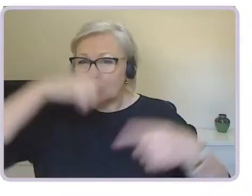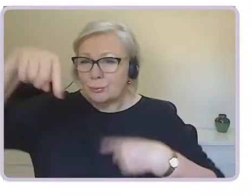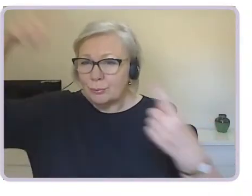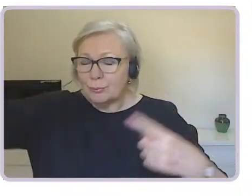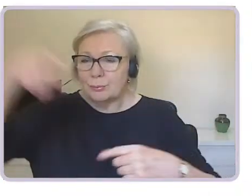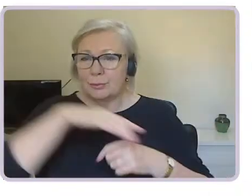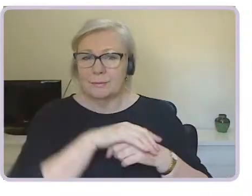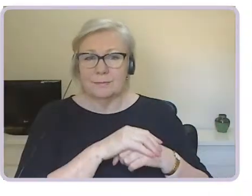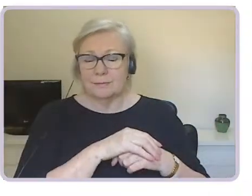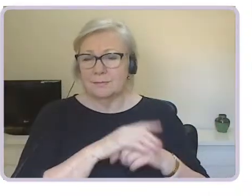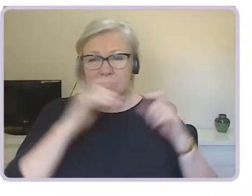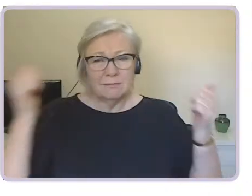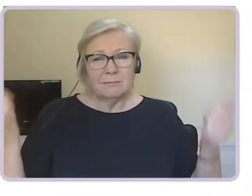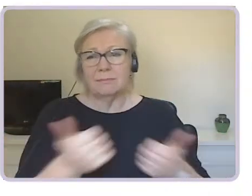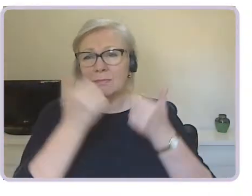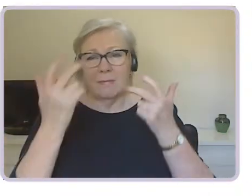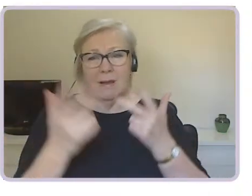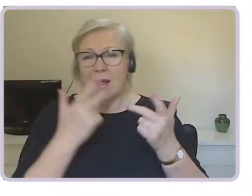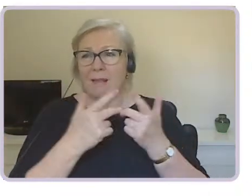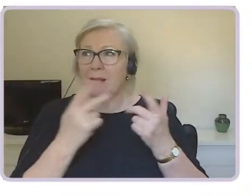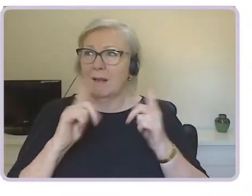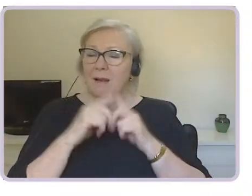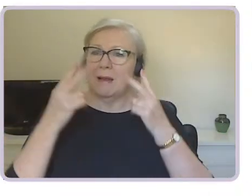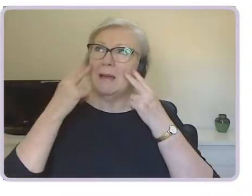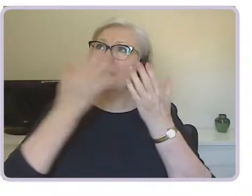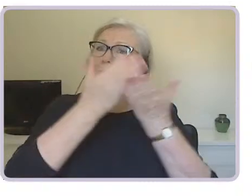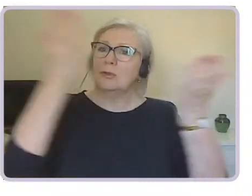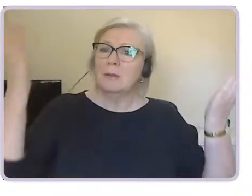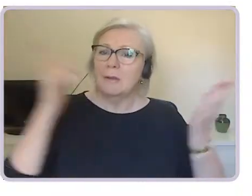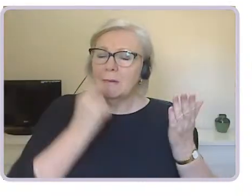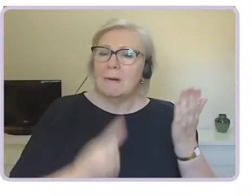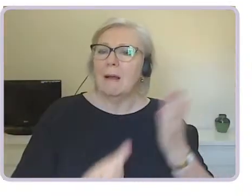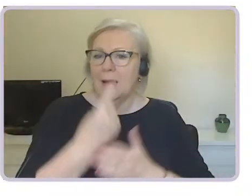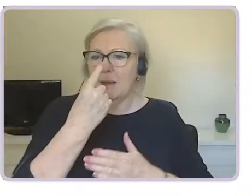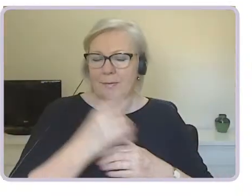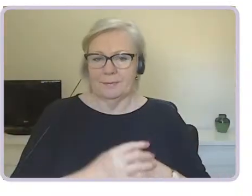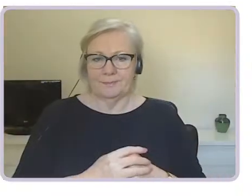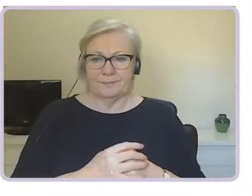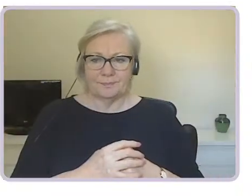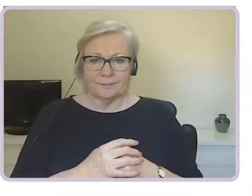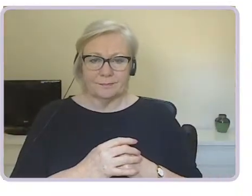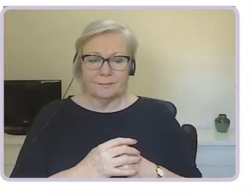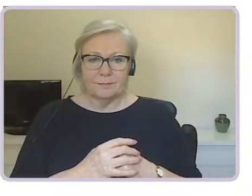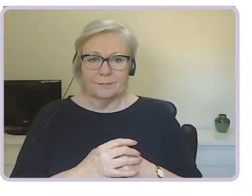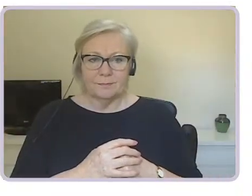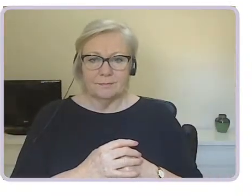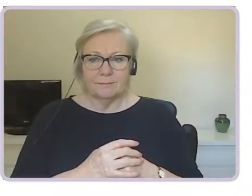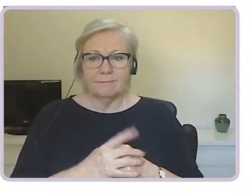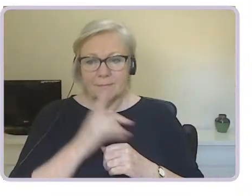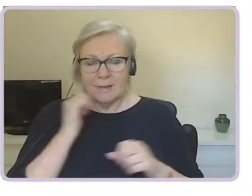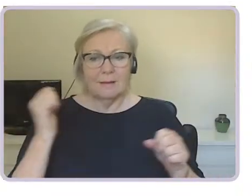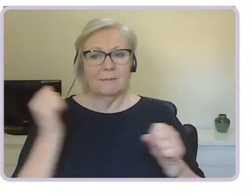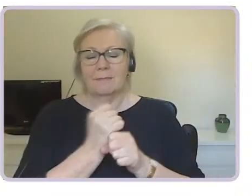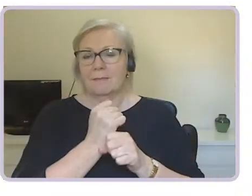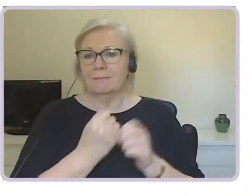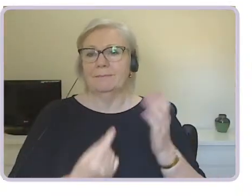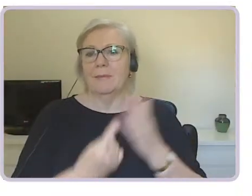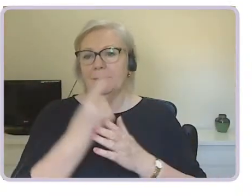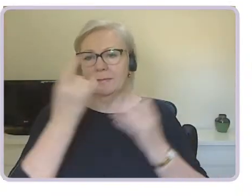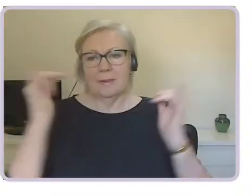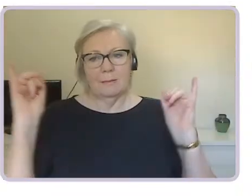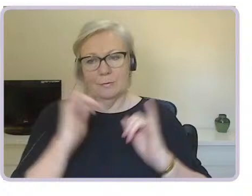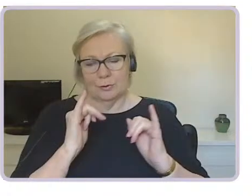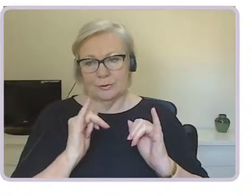and other challenges to our everyday living can come about because of natural hazards that can provoke an emergency. So the framework